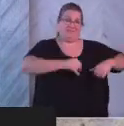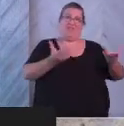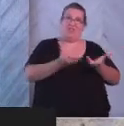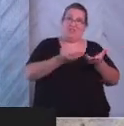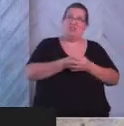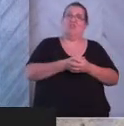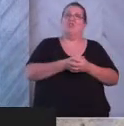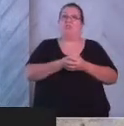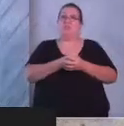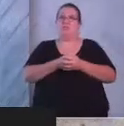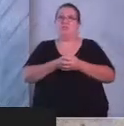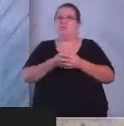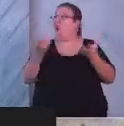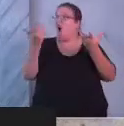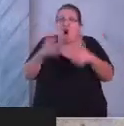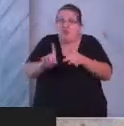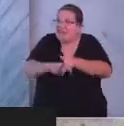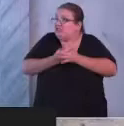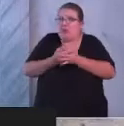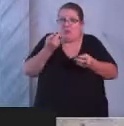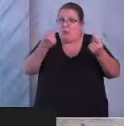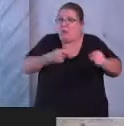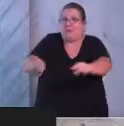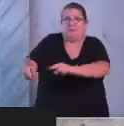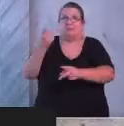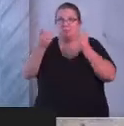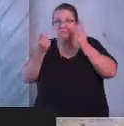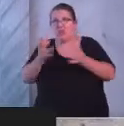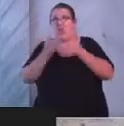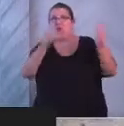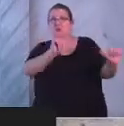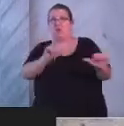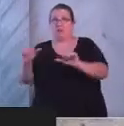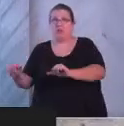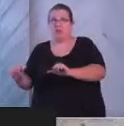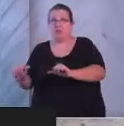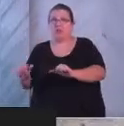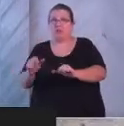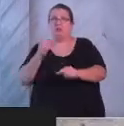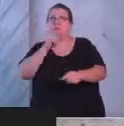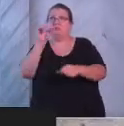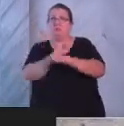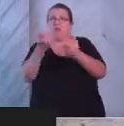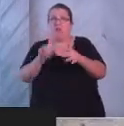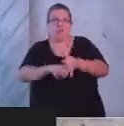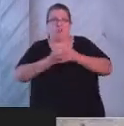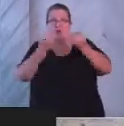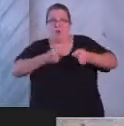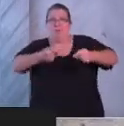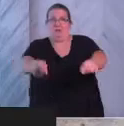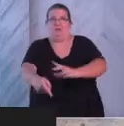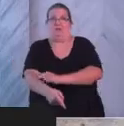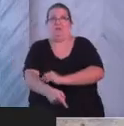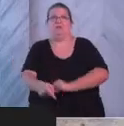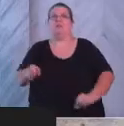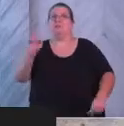sector, and it's happening already. So we're seeing a lot of potential, and we're seeing it actually happening now. So the time is